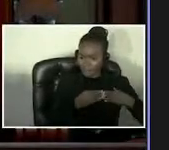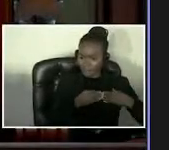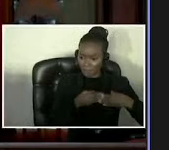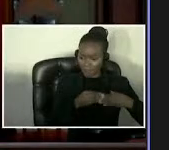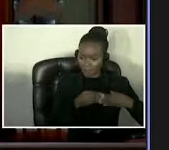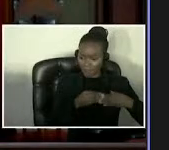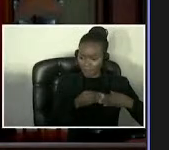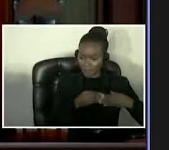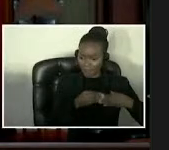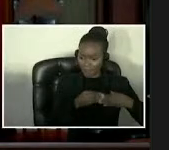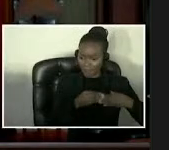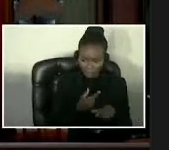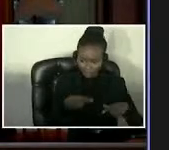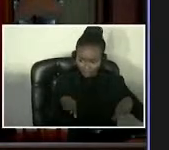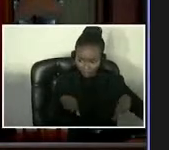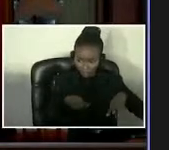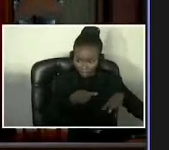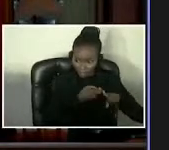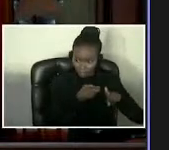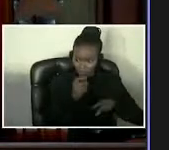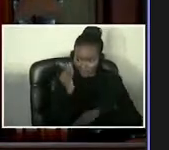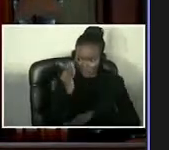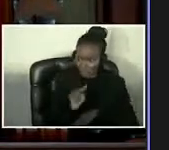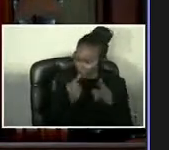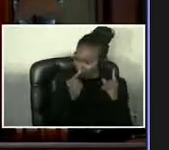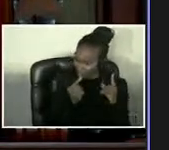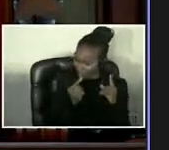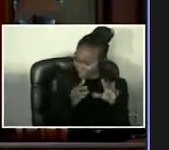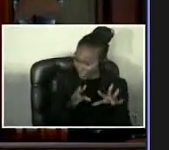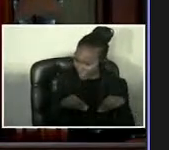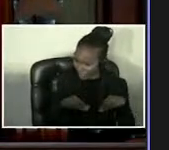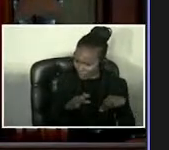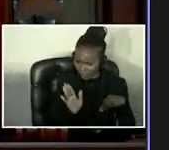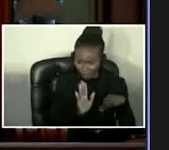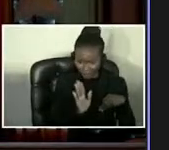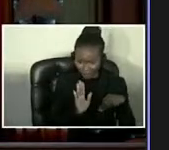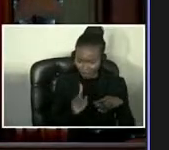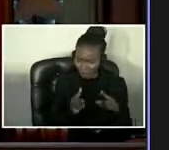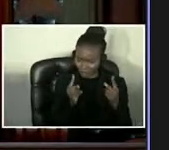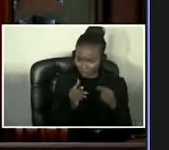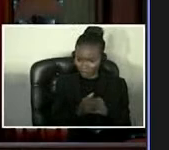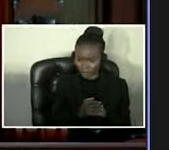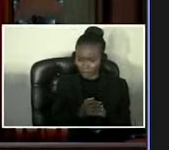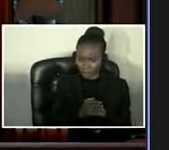understand that but honorable member can you take your seat